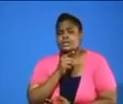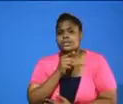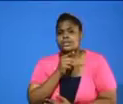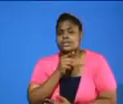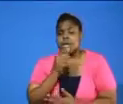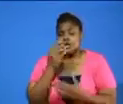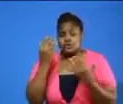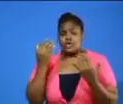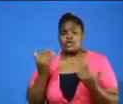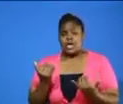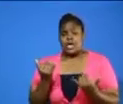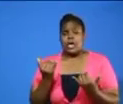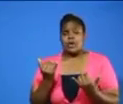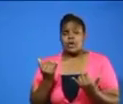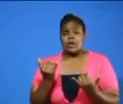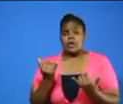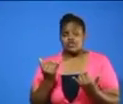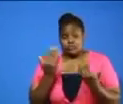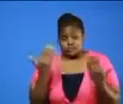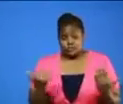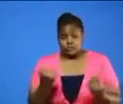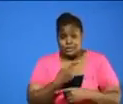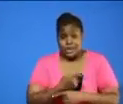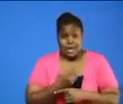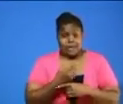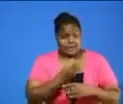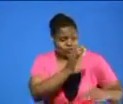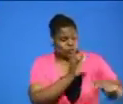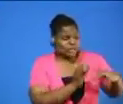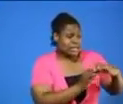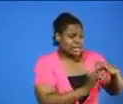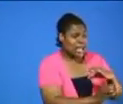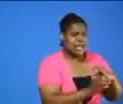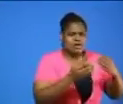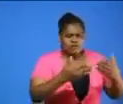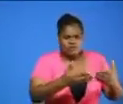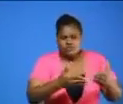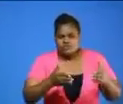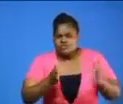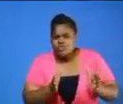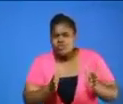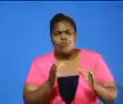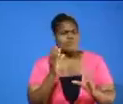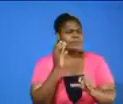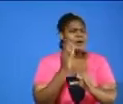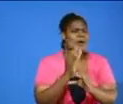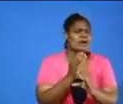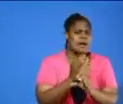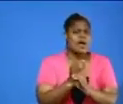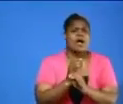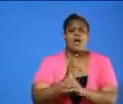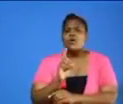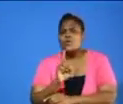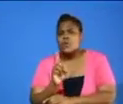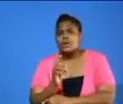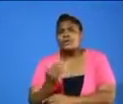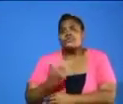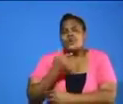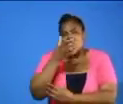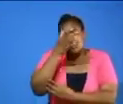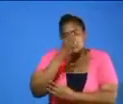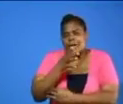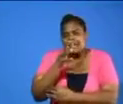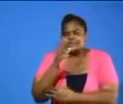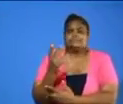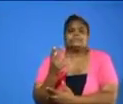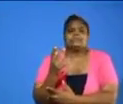to your cave. I come to your room. I come to you, sir, in your car. I come to your young man leaned